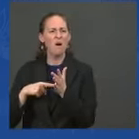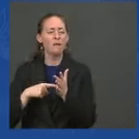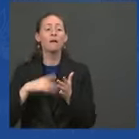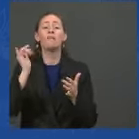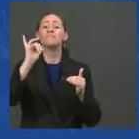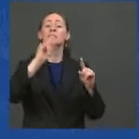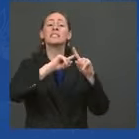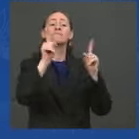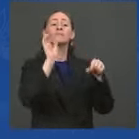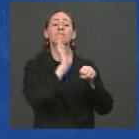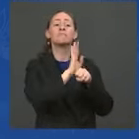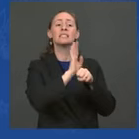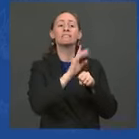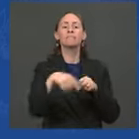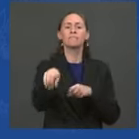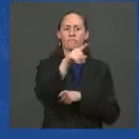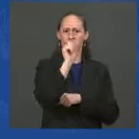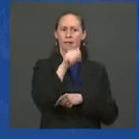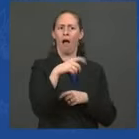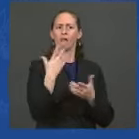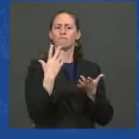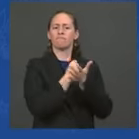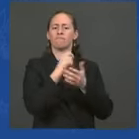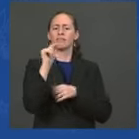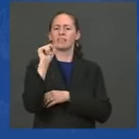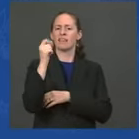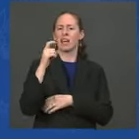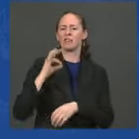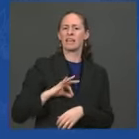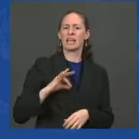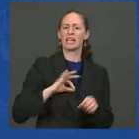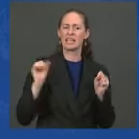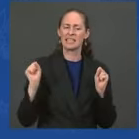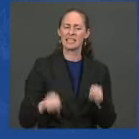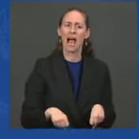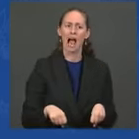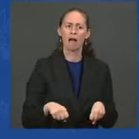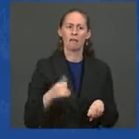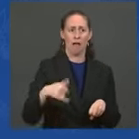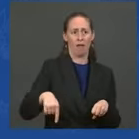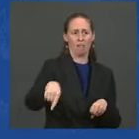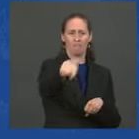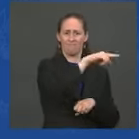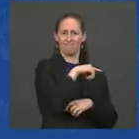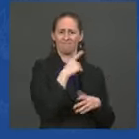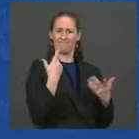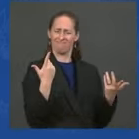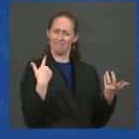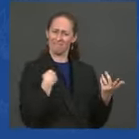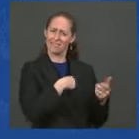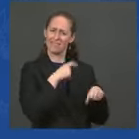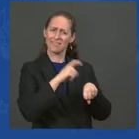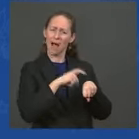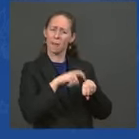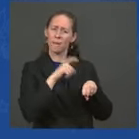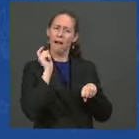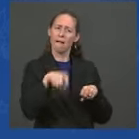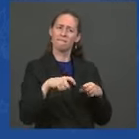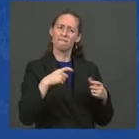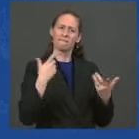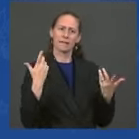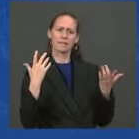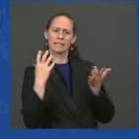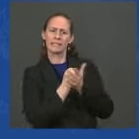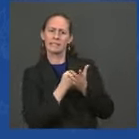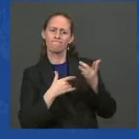Look, you in the legislature were way ahead of the curve. You decided that for people working in the legislature, there should be a place for their